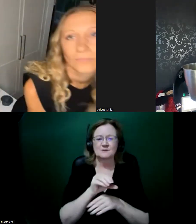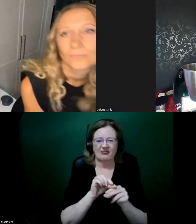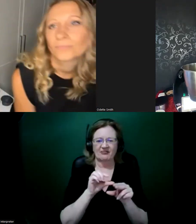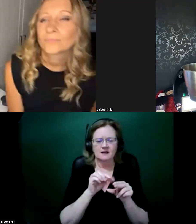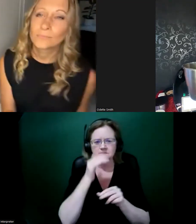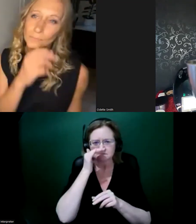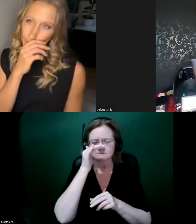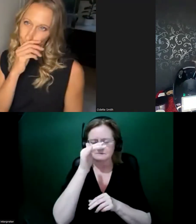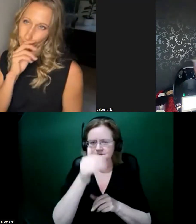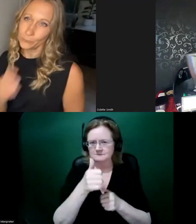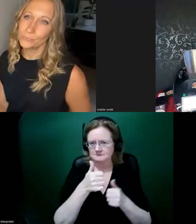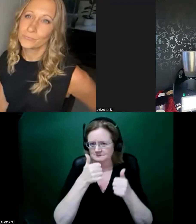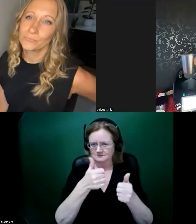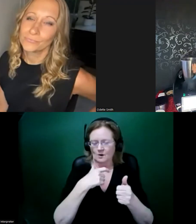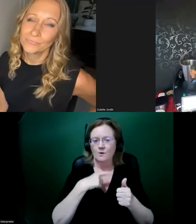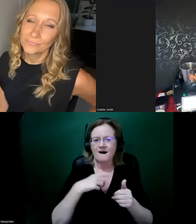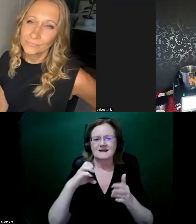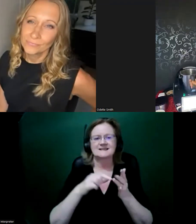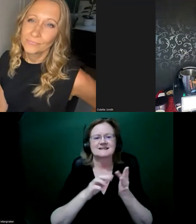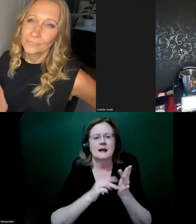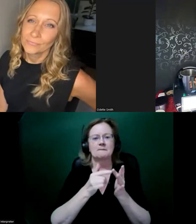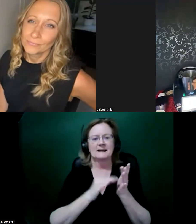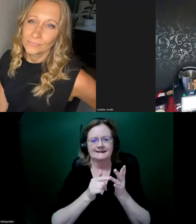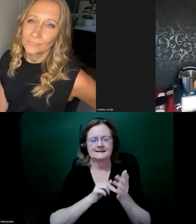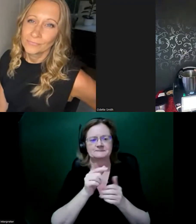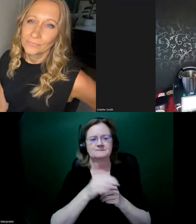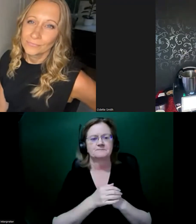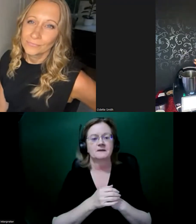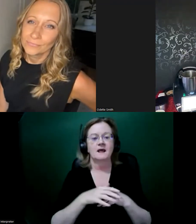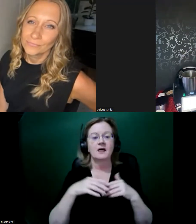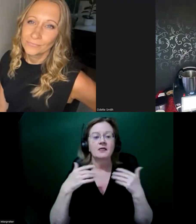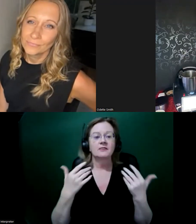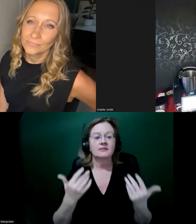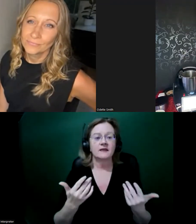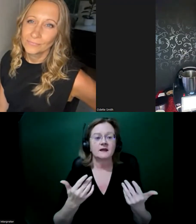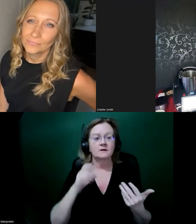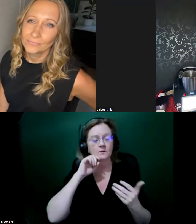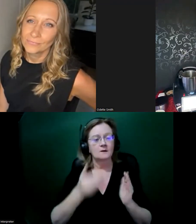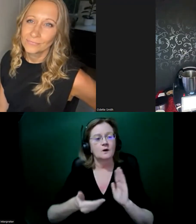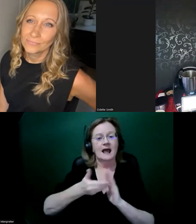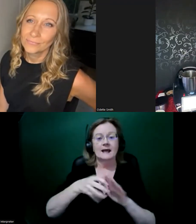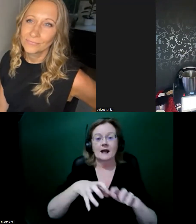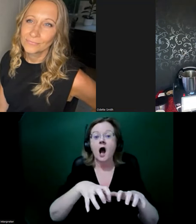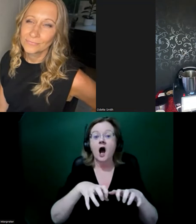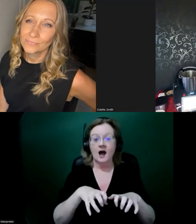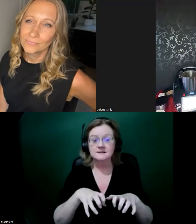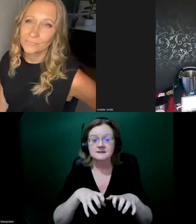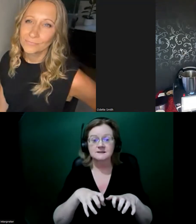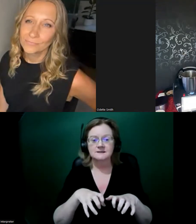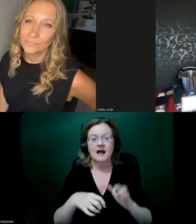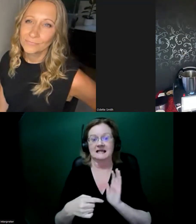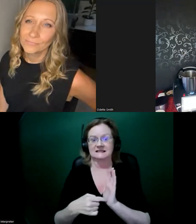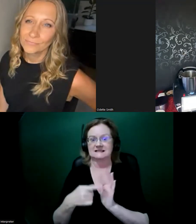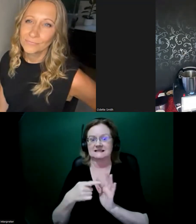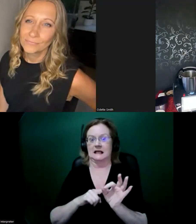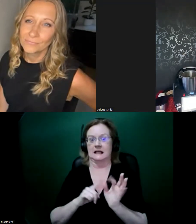really fragrant because of the cinnamon. And then basically we're going to add some ice, the tequila,